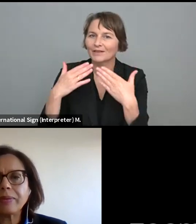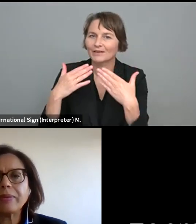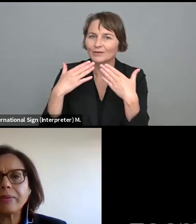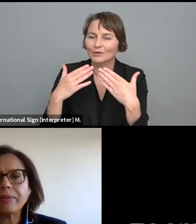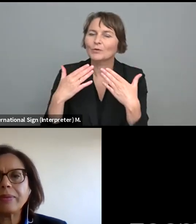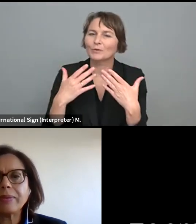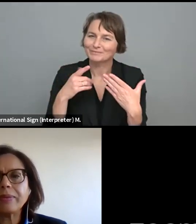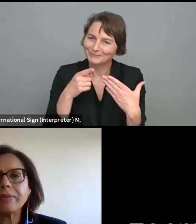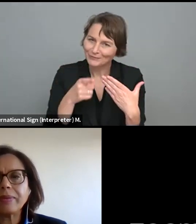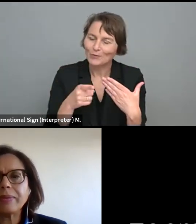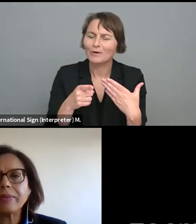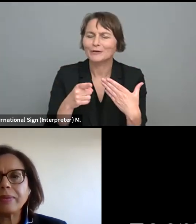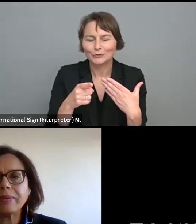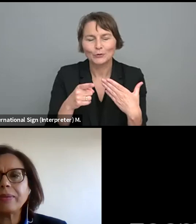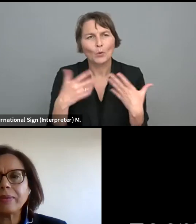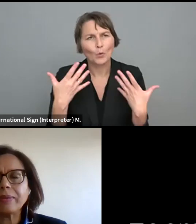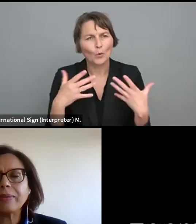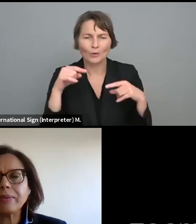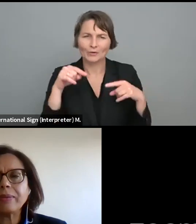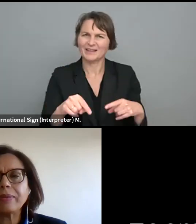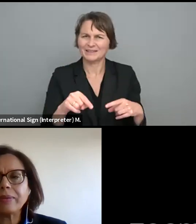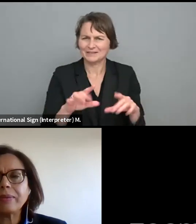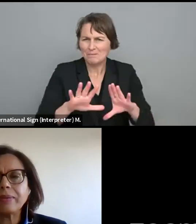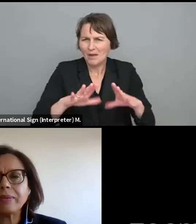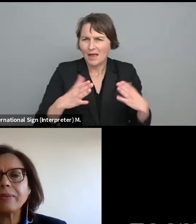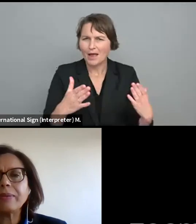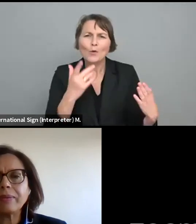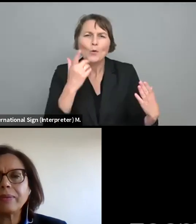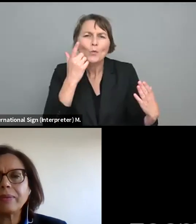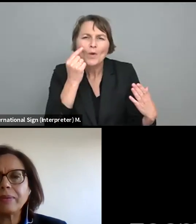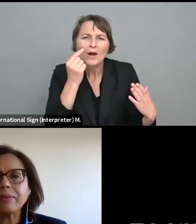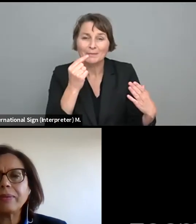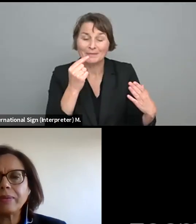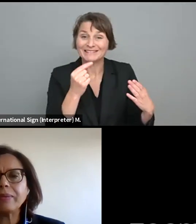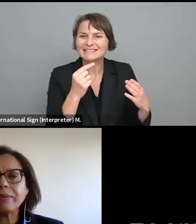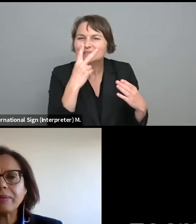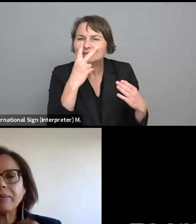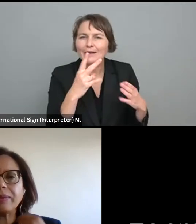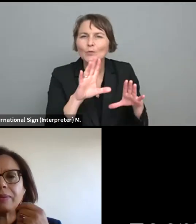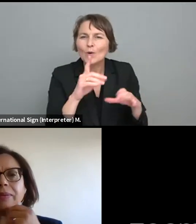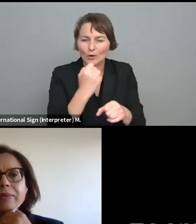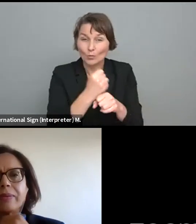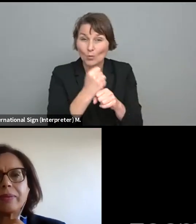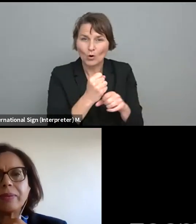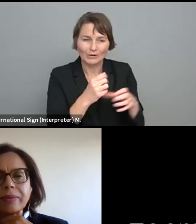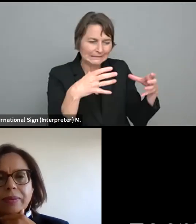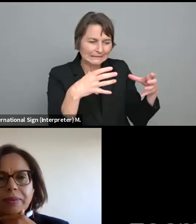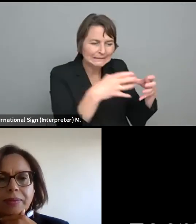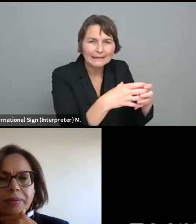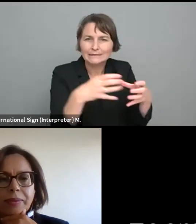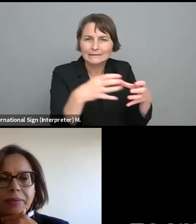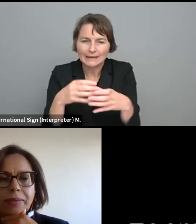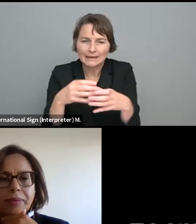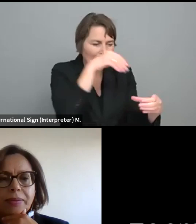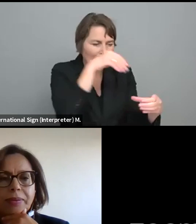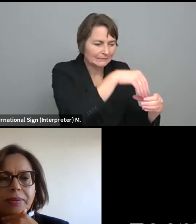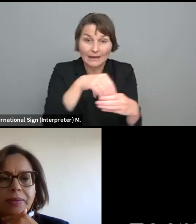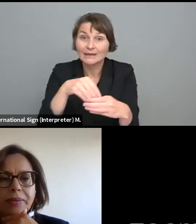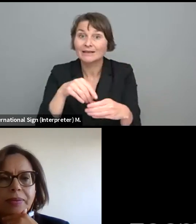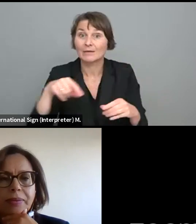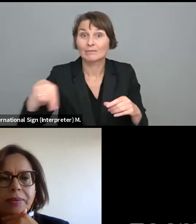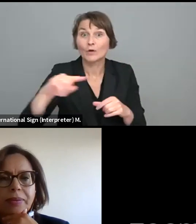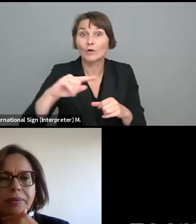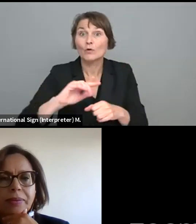the vulnerability of women in sectors that have been hardest hit by COVID-19 and us having to be